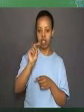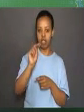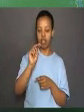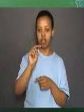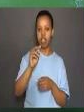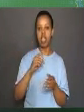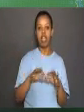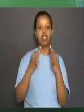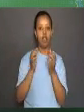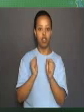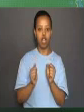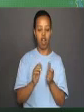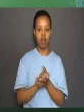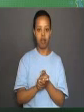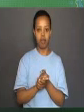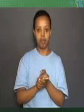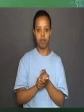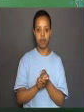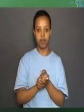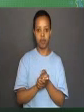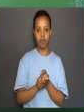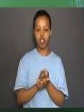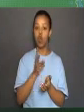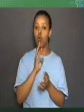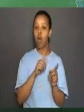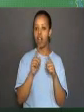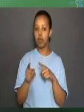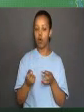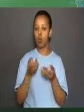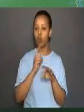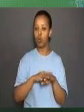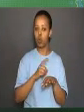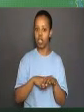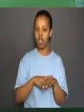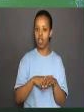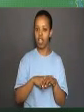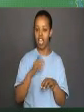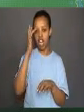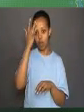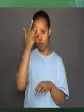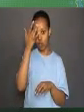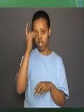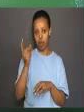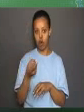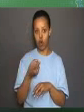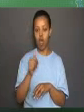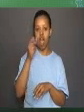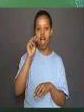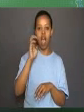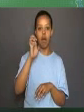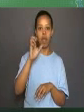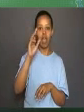by infected wounds. Water is the reservoir for diseases like amoeba